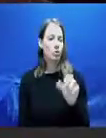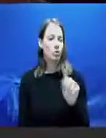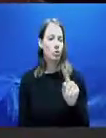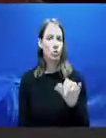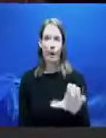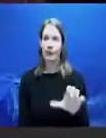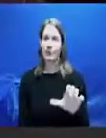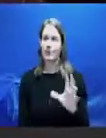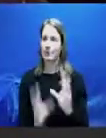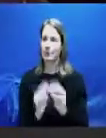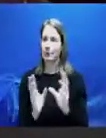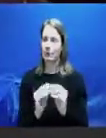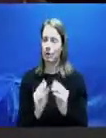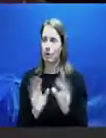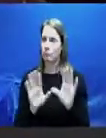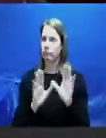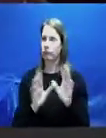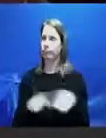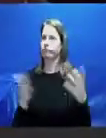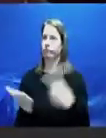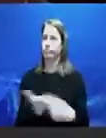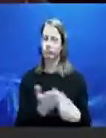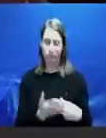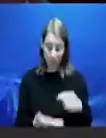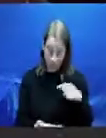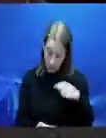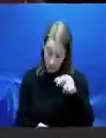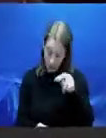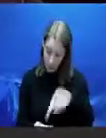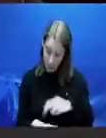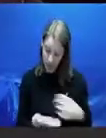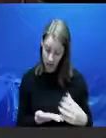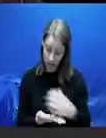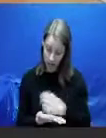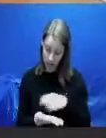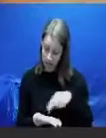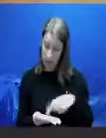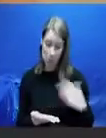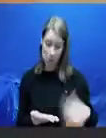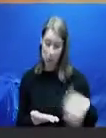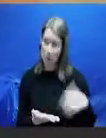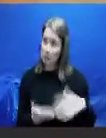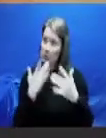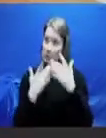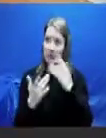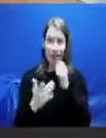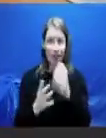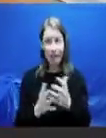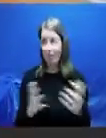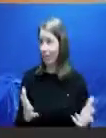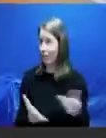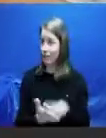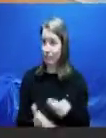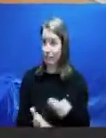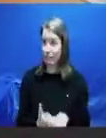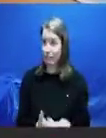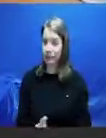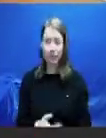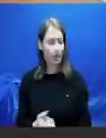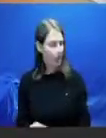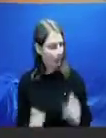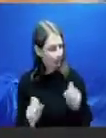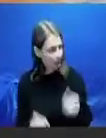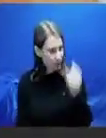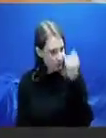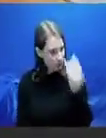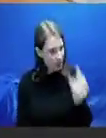U.S. $46,000, so that's not really a lot for millions of families to live on. Just imagine the stress that they're under. They're